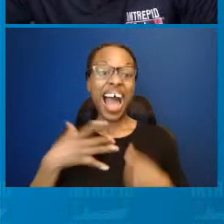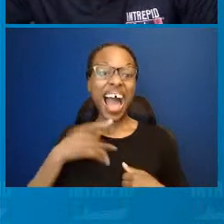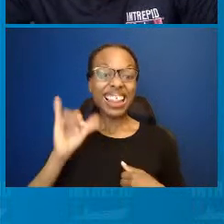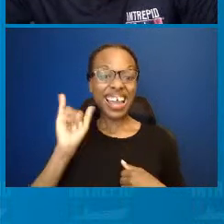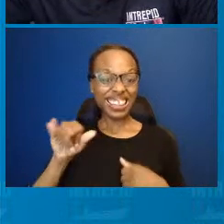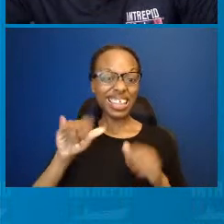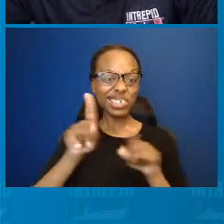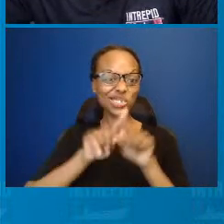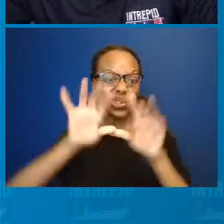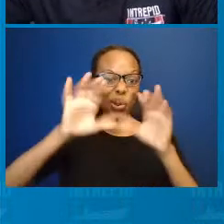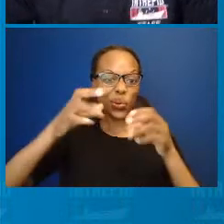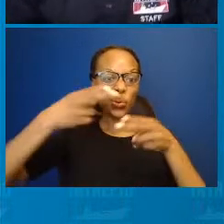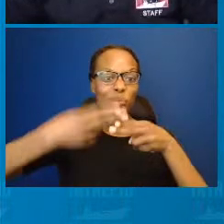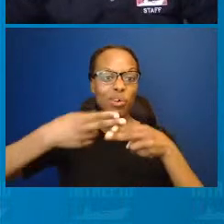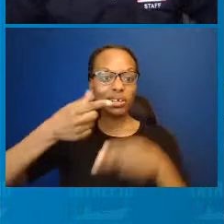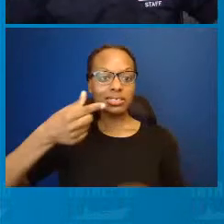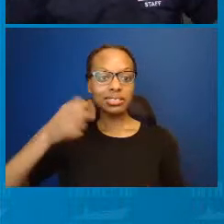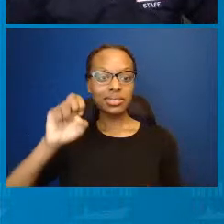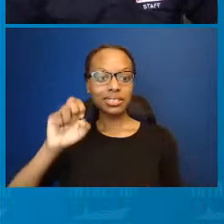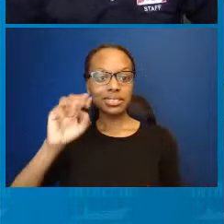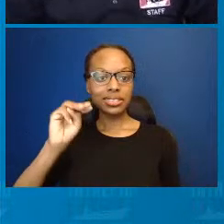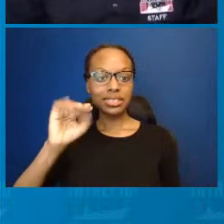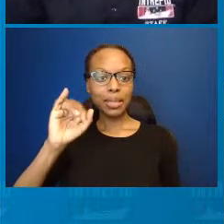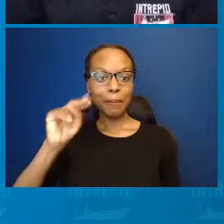So Castor was